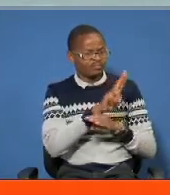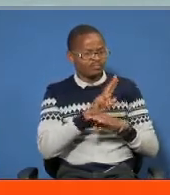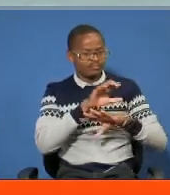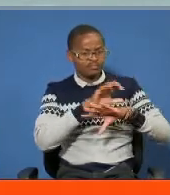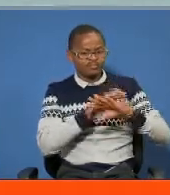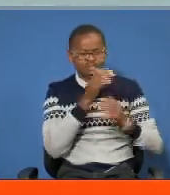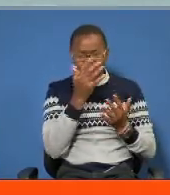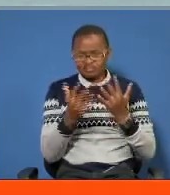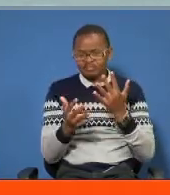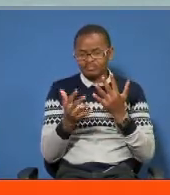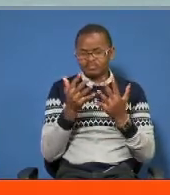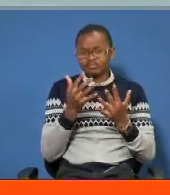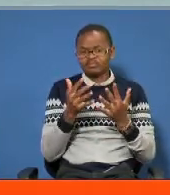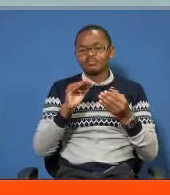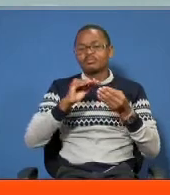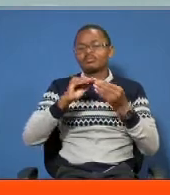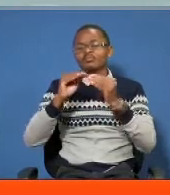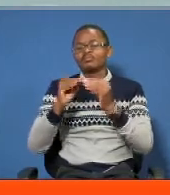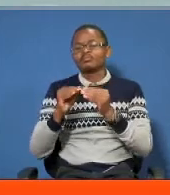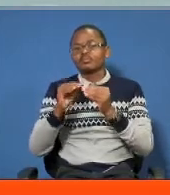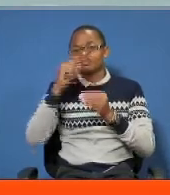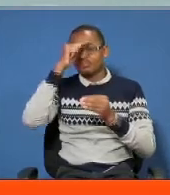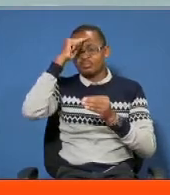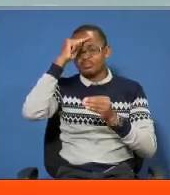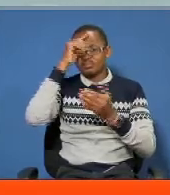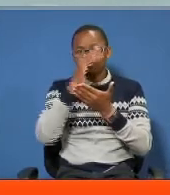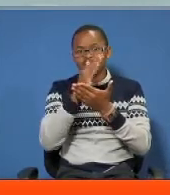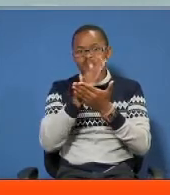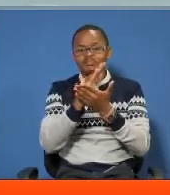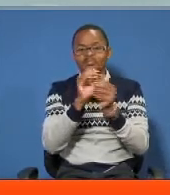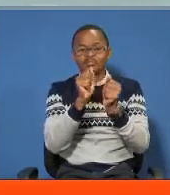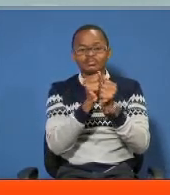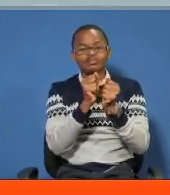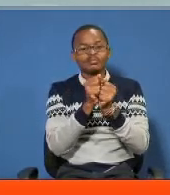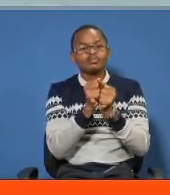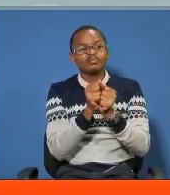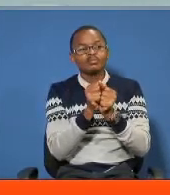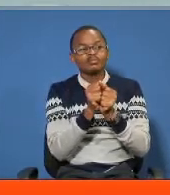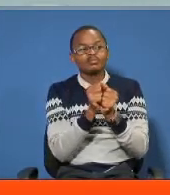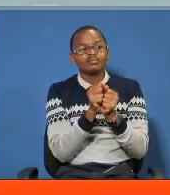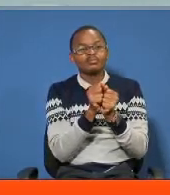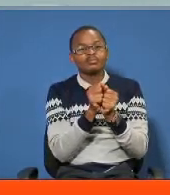are used to gauge that this is an innovation, because some have come up with